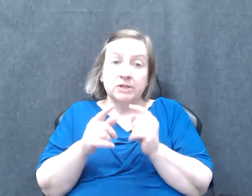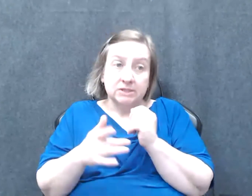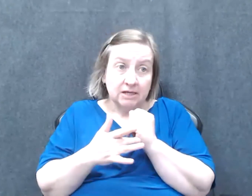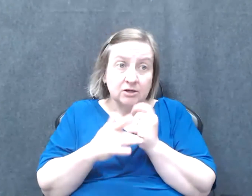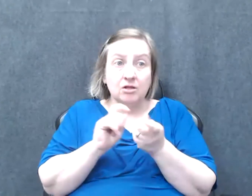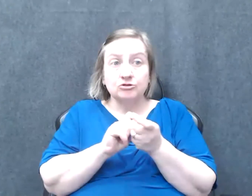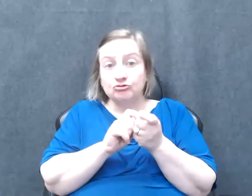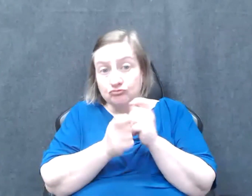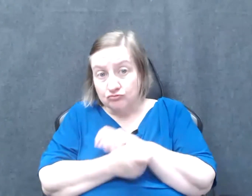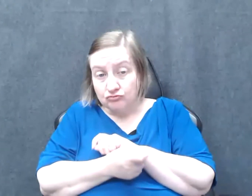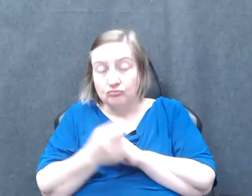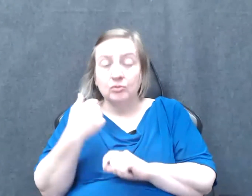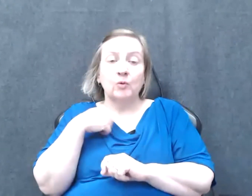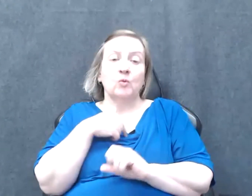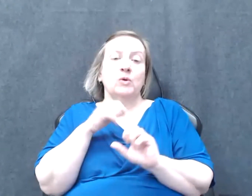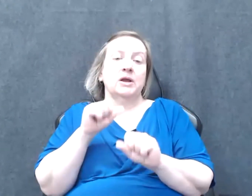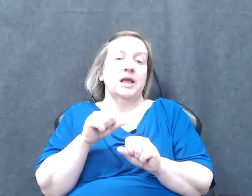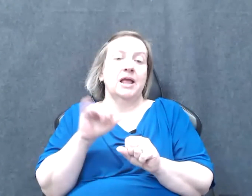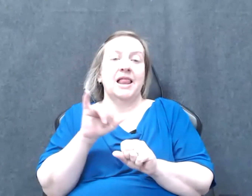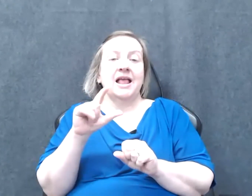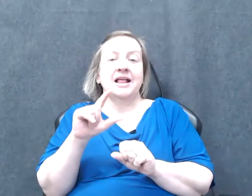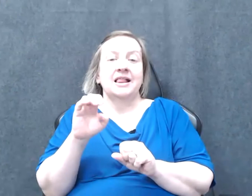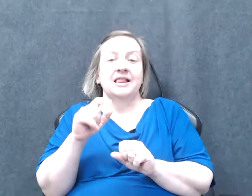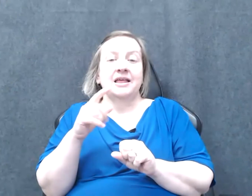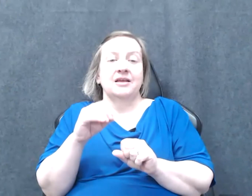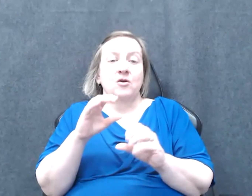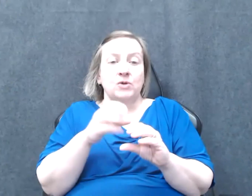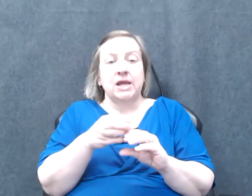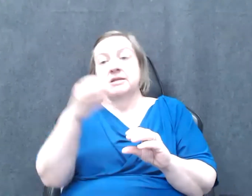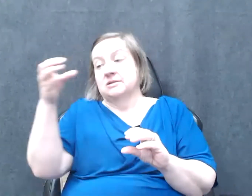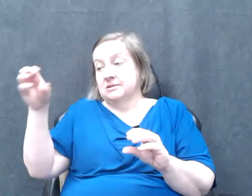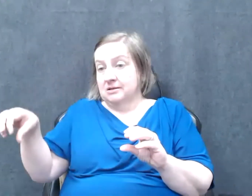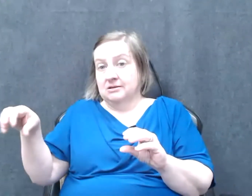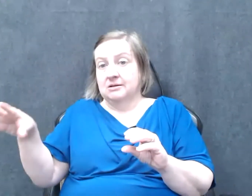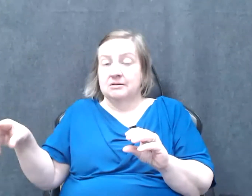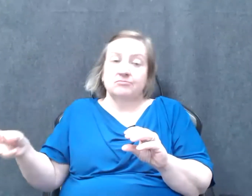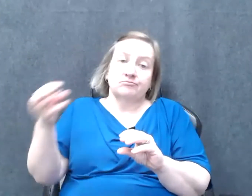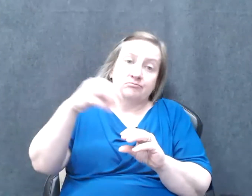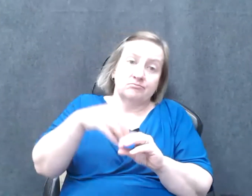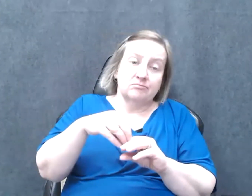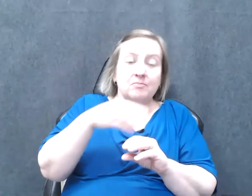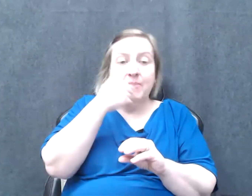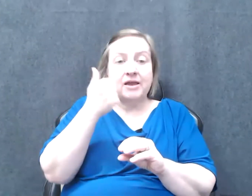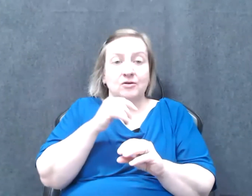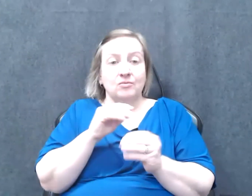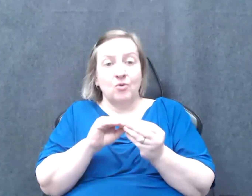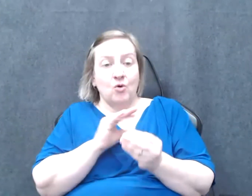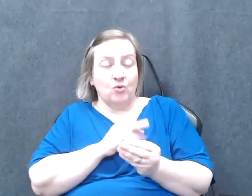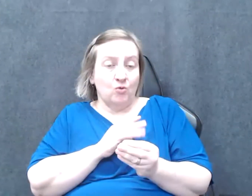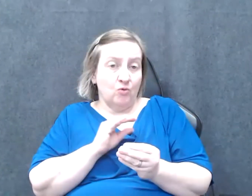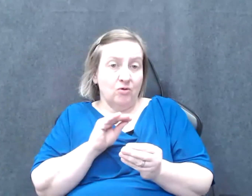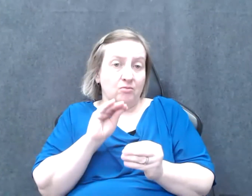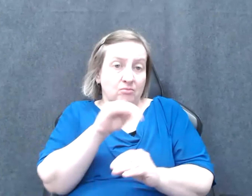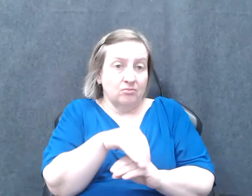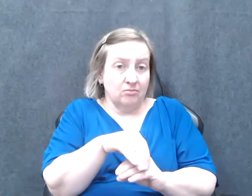evolves, we can, almost like Legos, we can take out a component and, put a better, cooler component in.